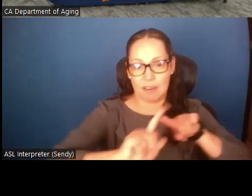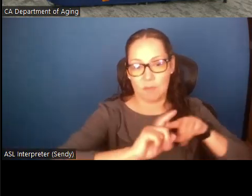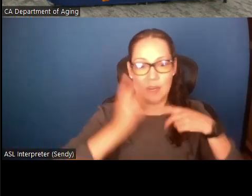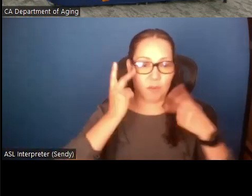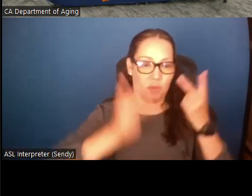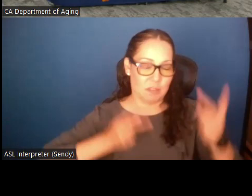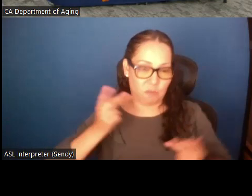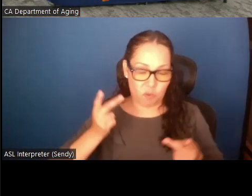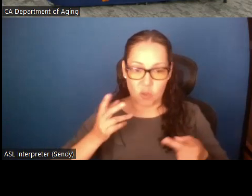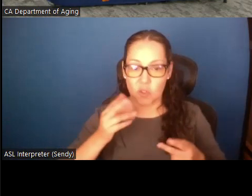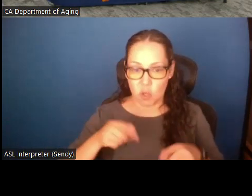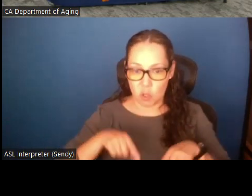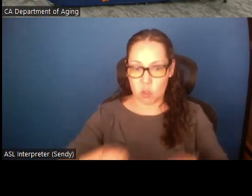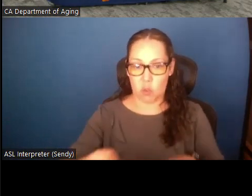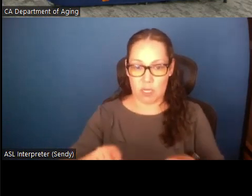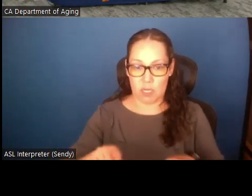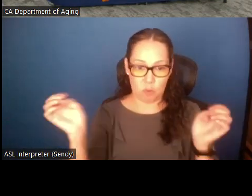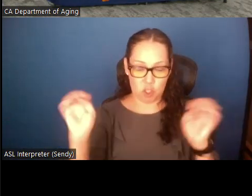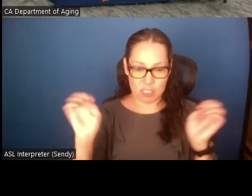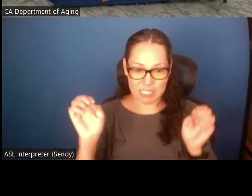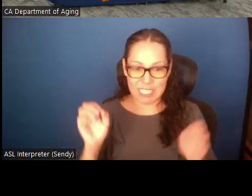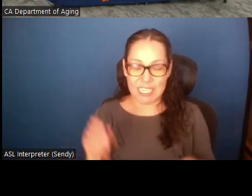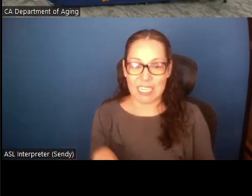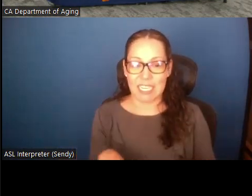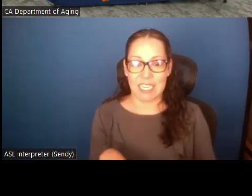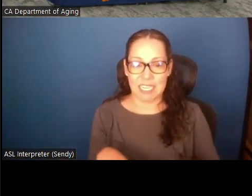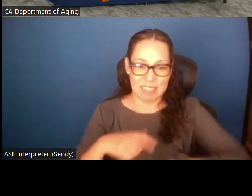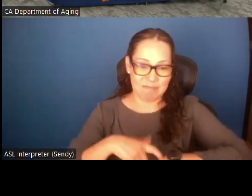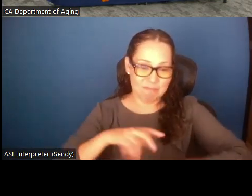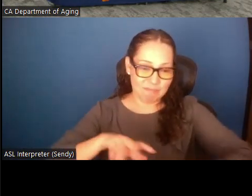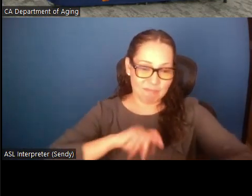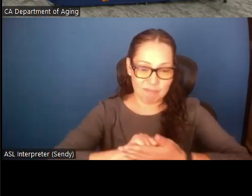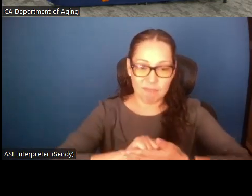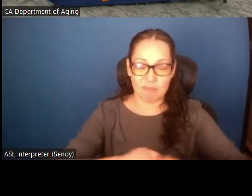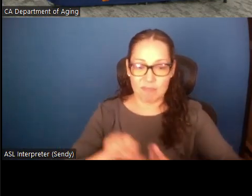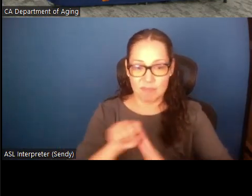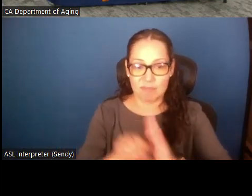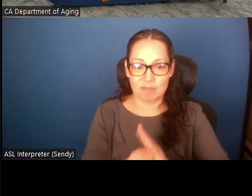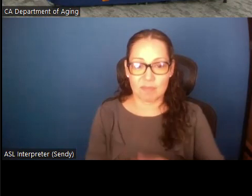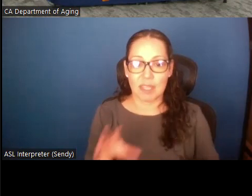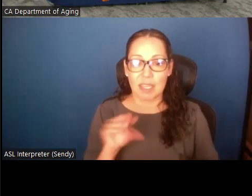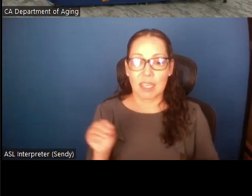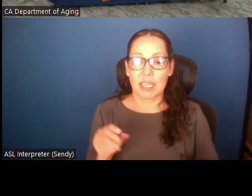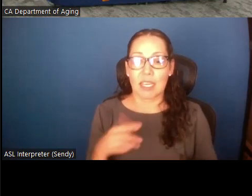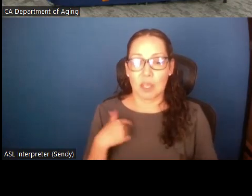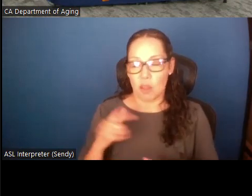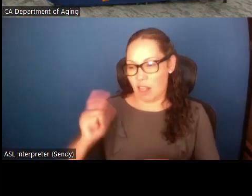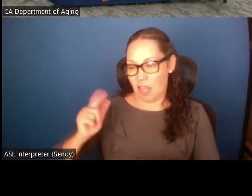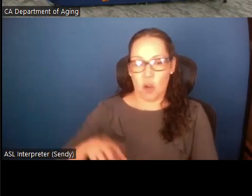emergency, subject to any parameters that were set forth in principles 5 and 7, which we'll discuss in a